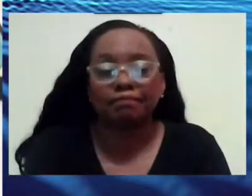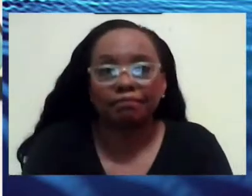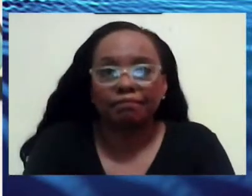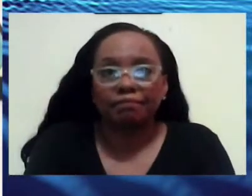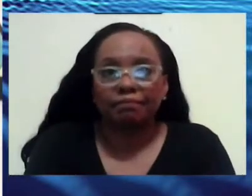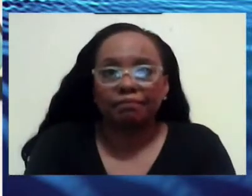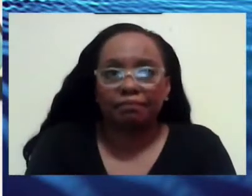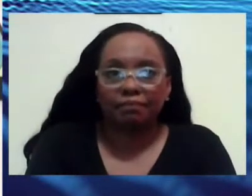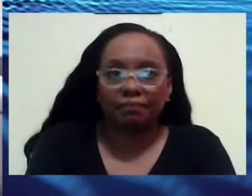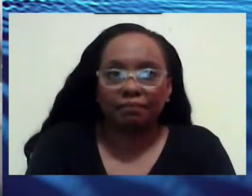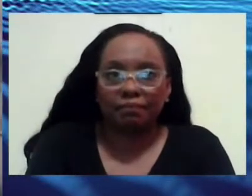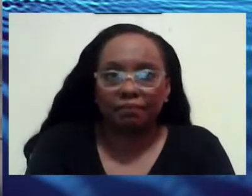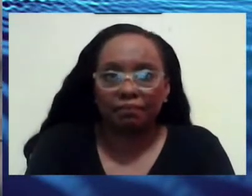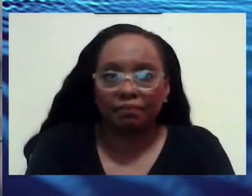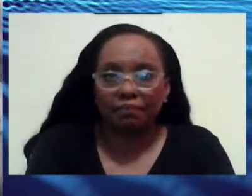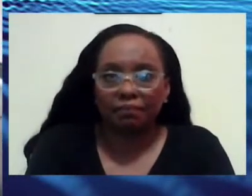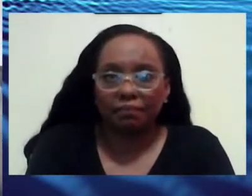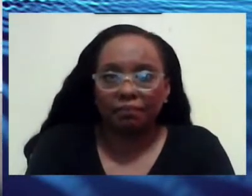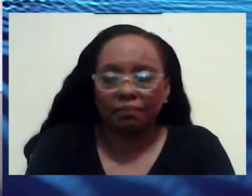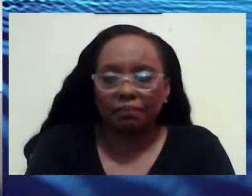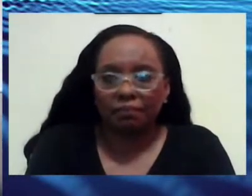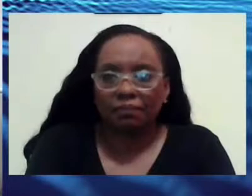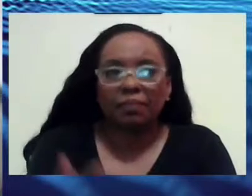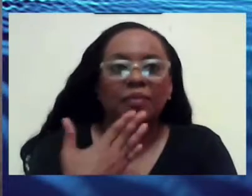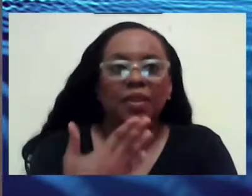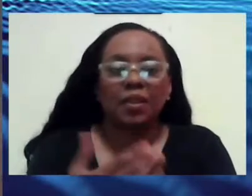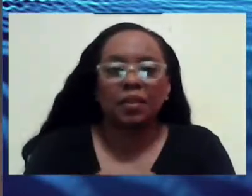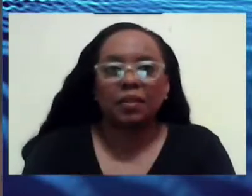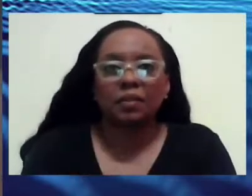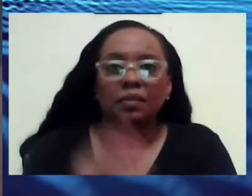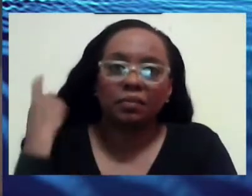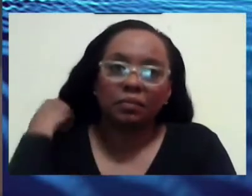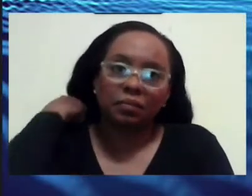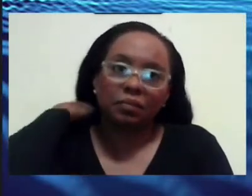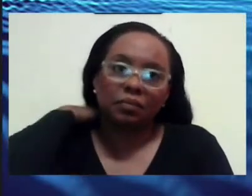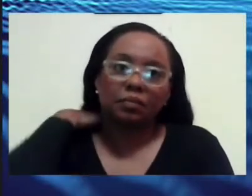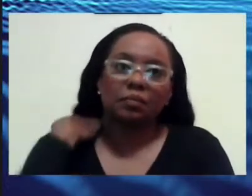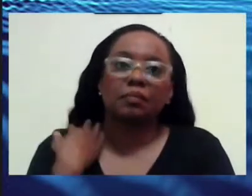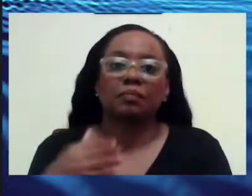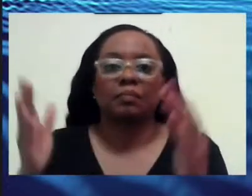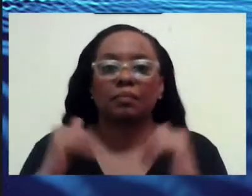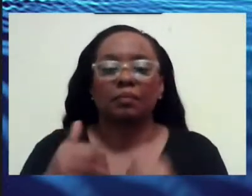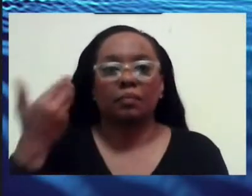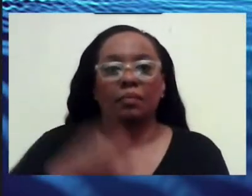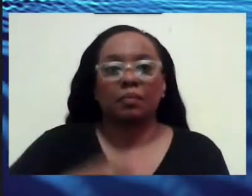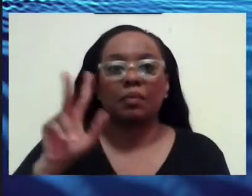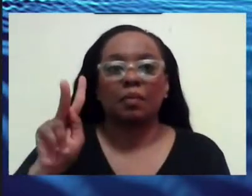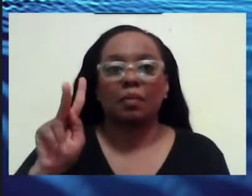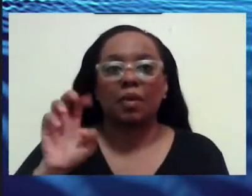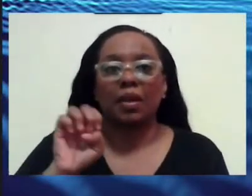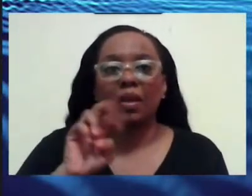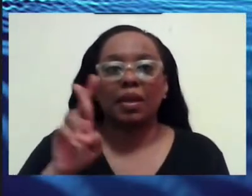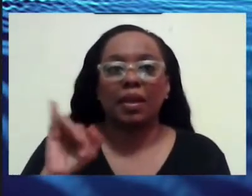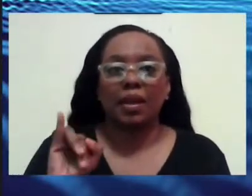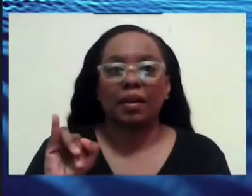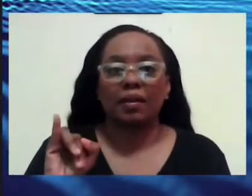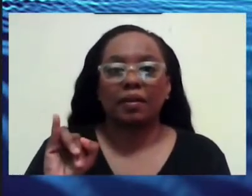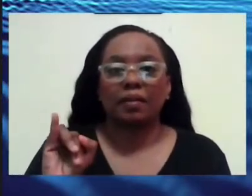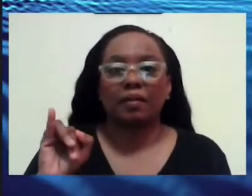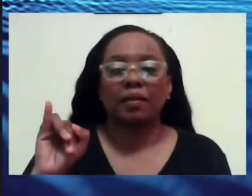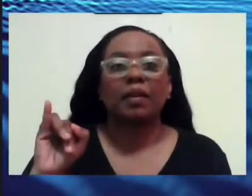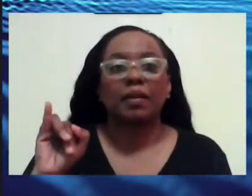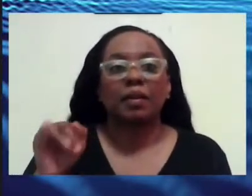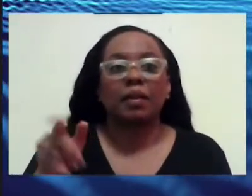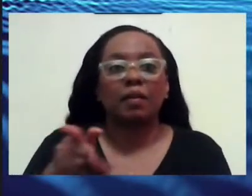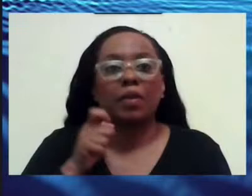Tanisha. Thank you. Questions. Carrie Gidding from Outlook News. One question for Minister Bradshaw,